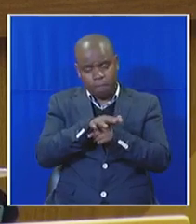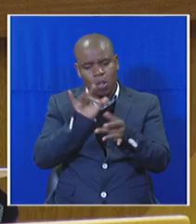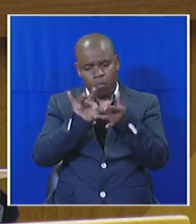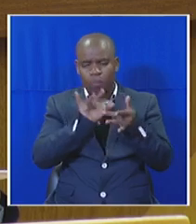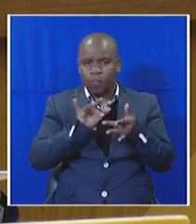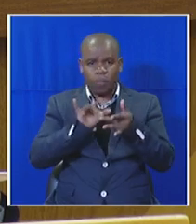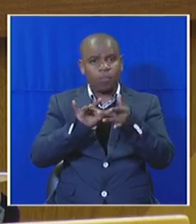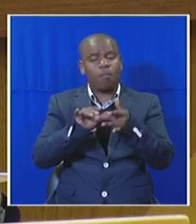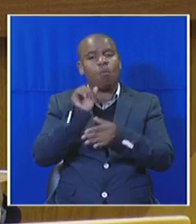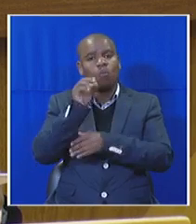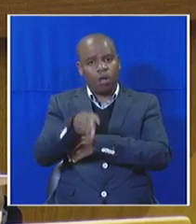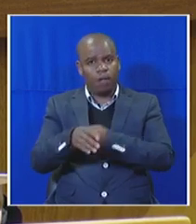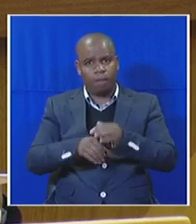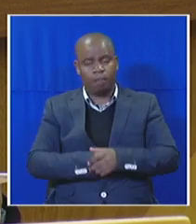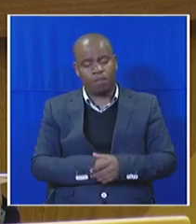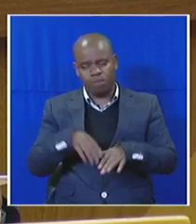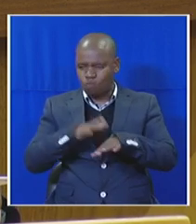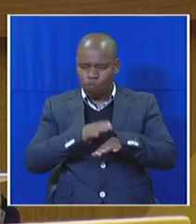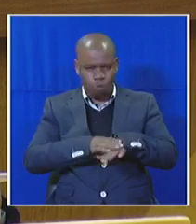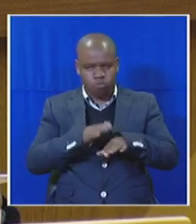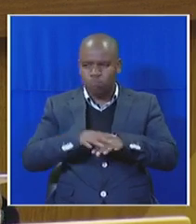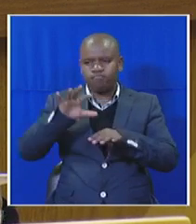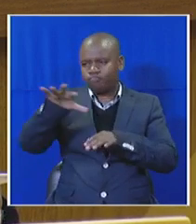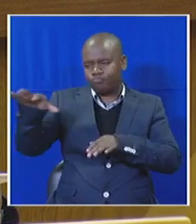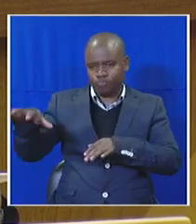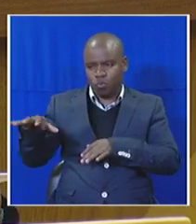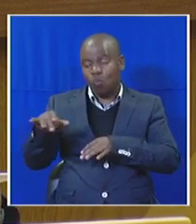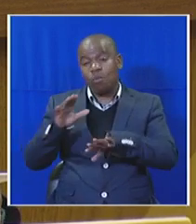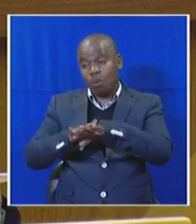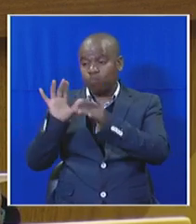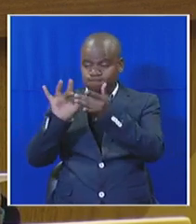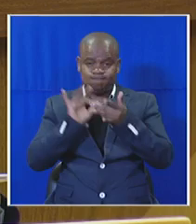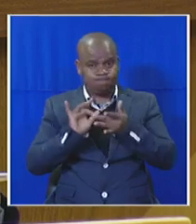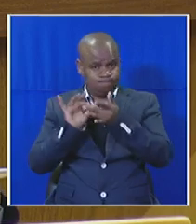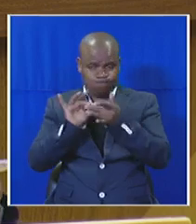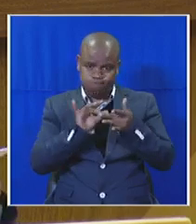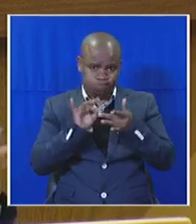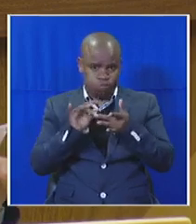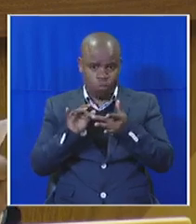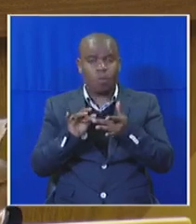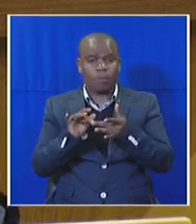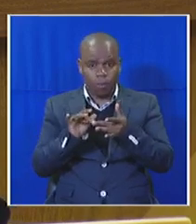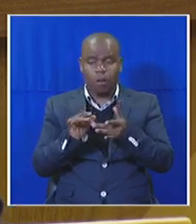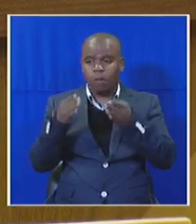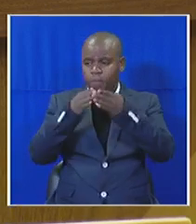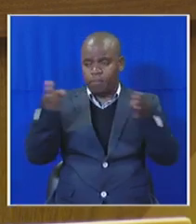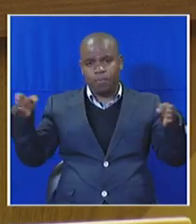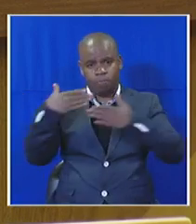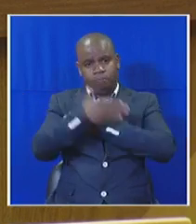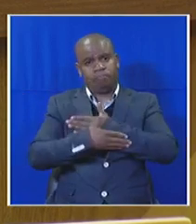many other areas that are being connected around the